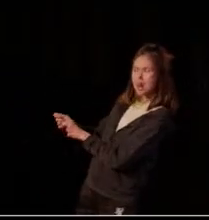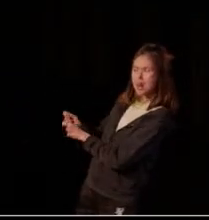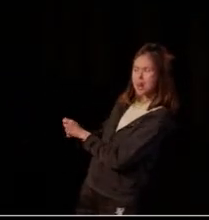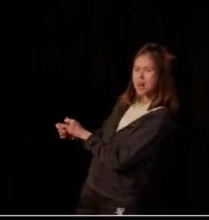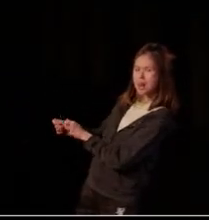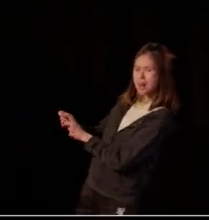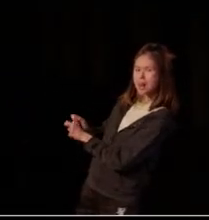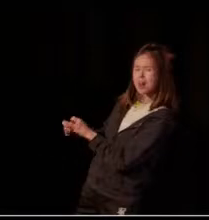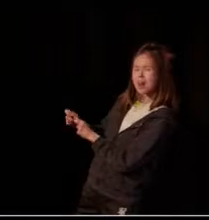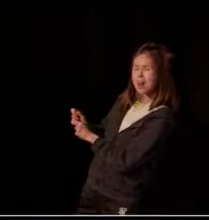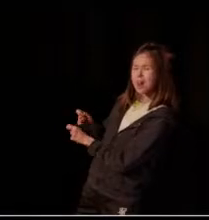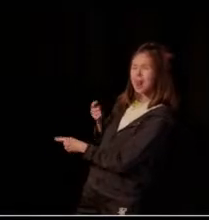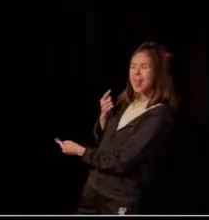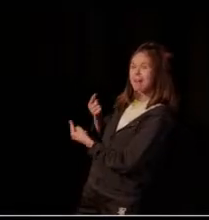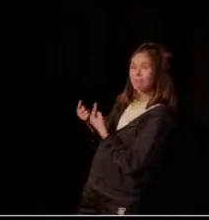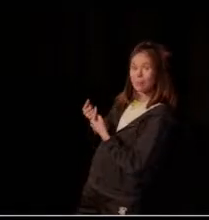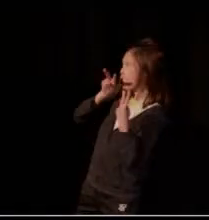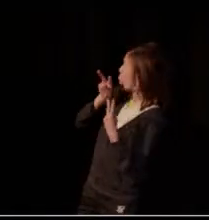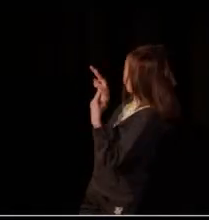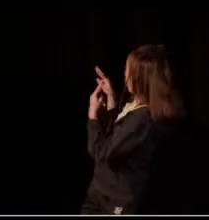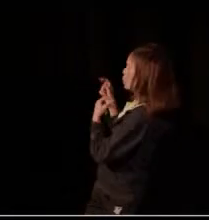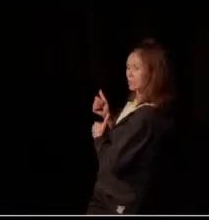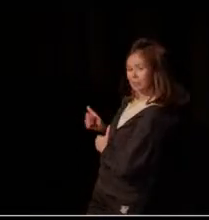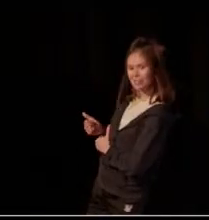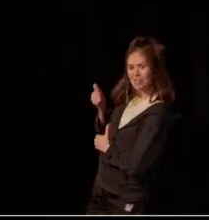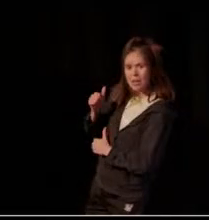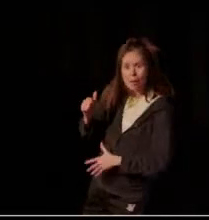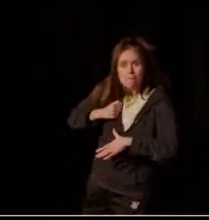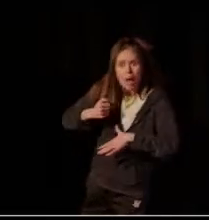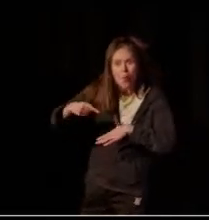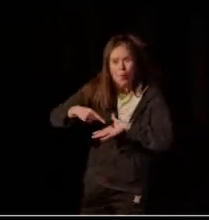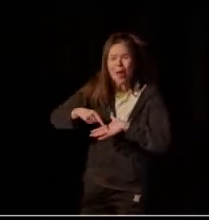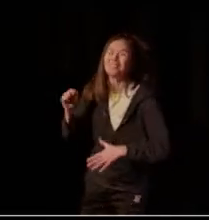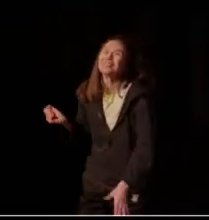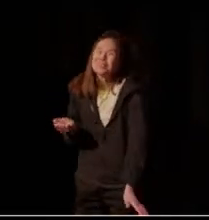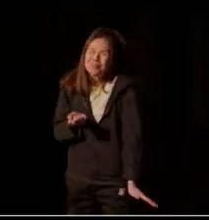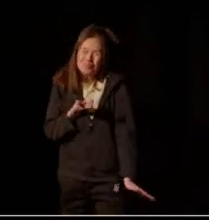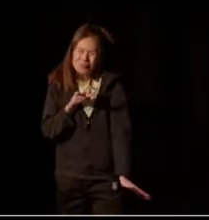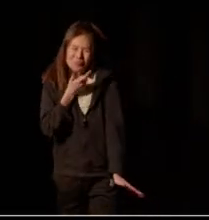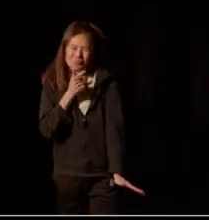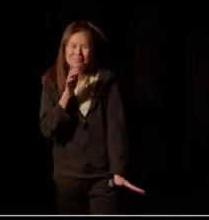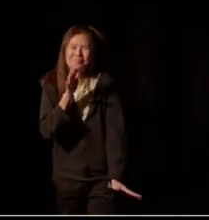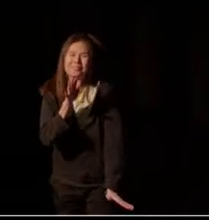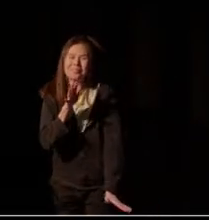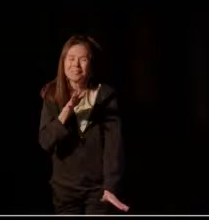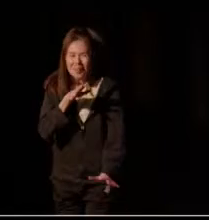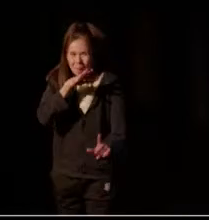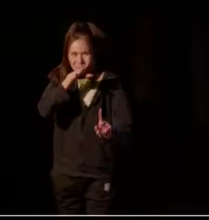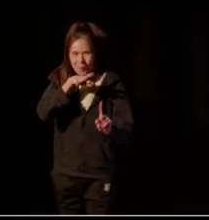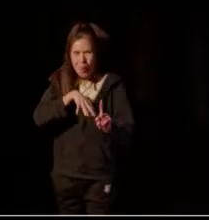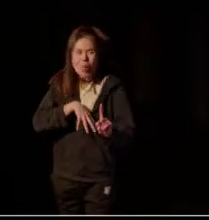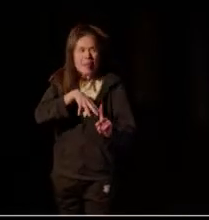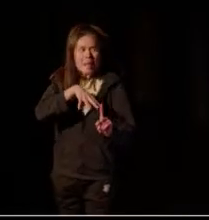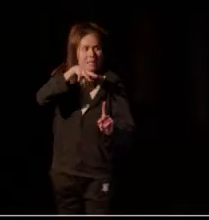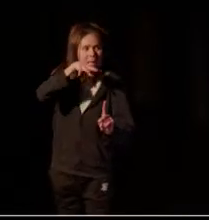up her nose, her face to him, and fronts with all the boldness of a wife to her allowing husband.